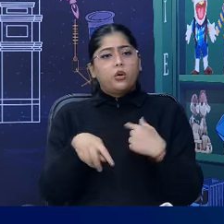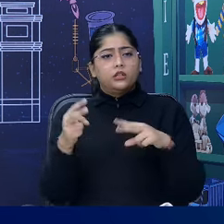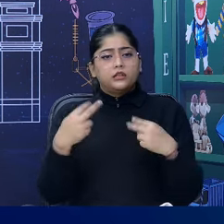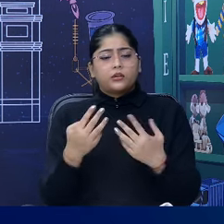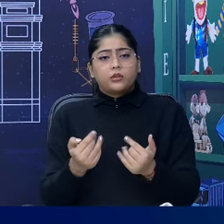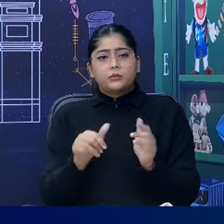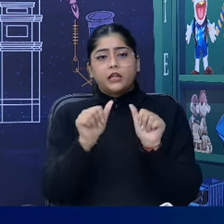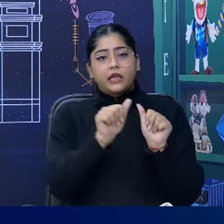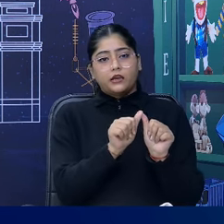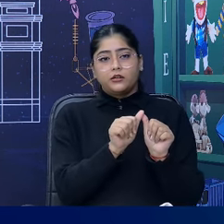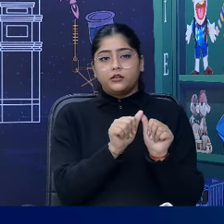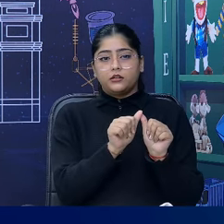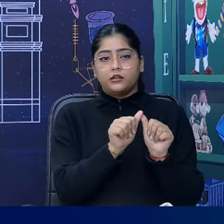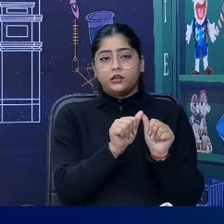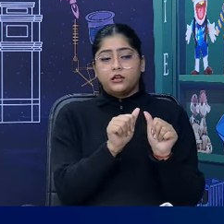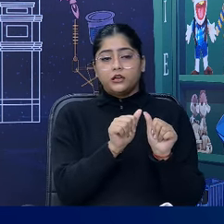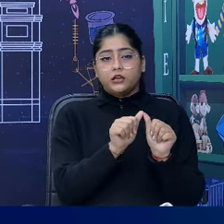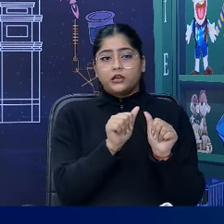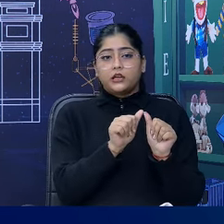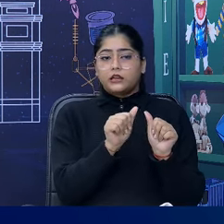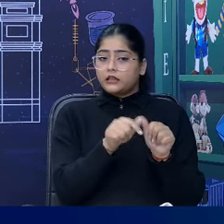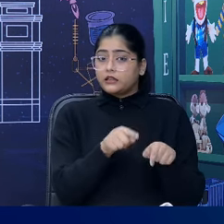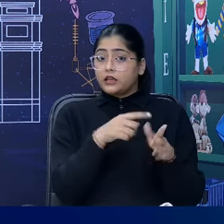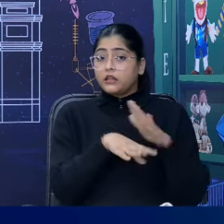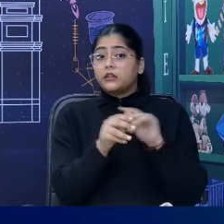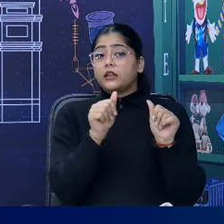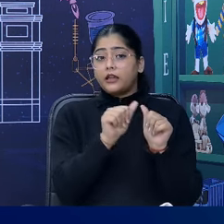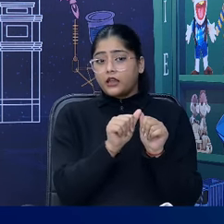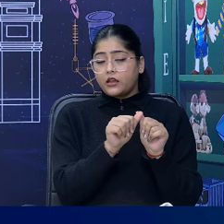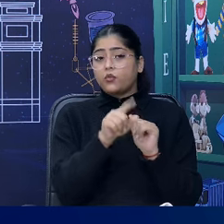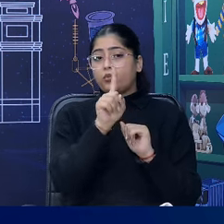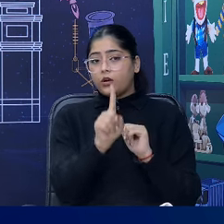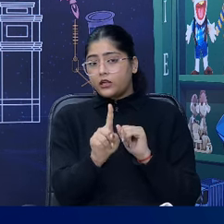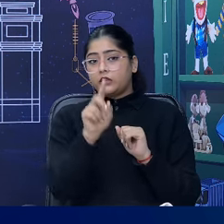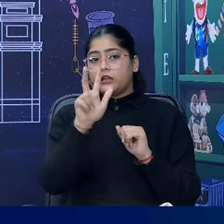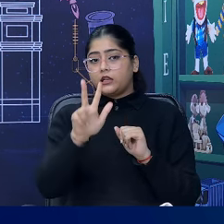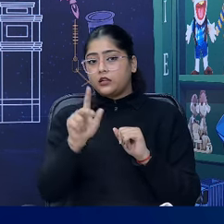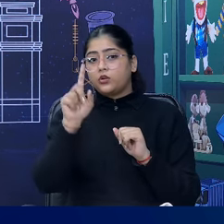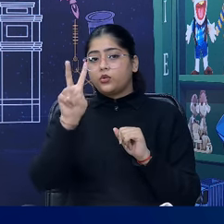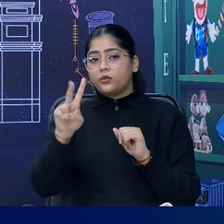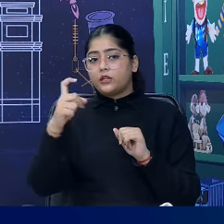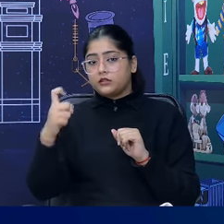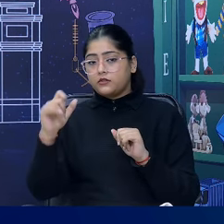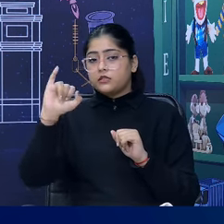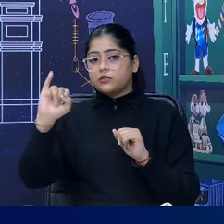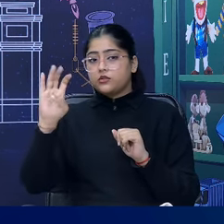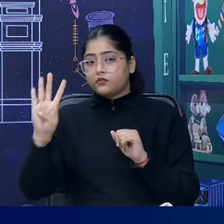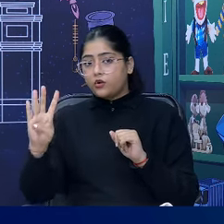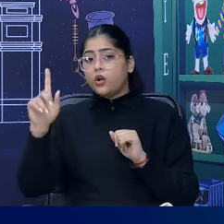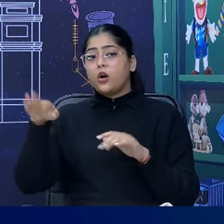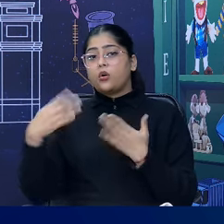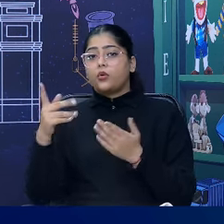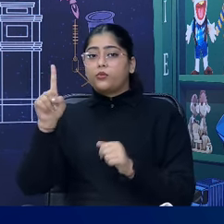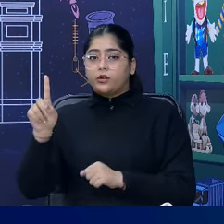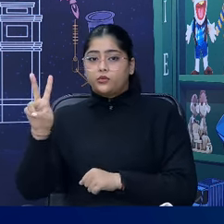A. Set A has the elements 1, 8, 27, 64, and